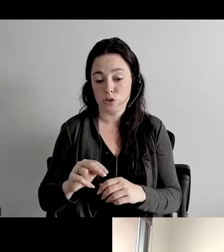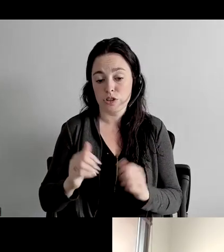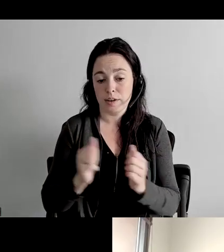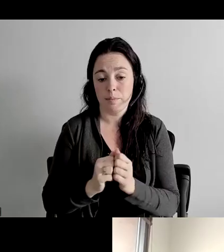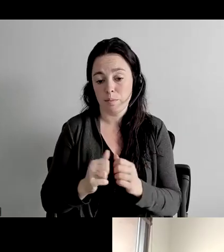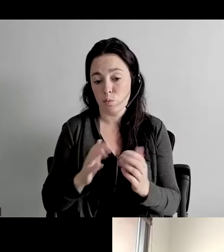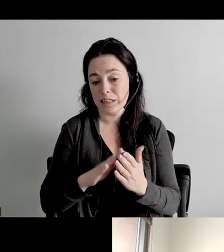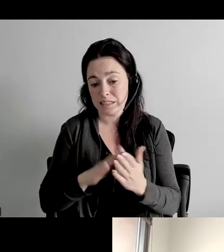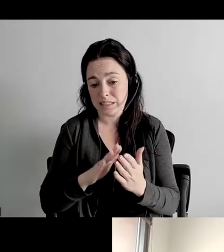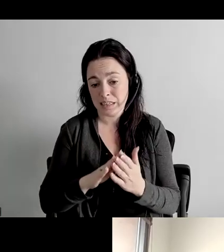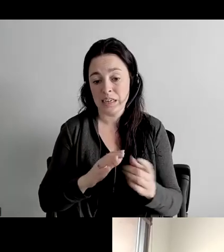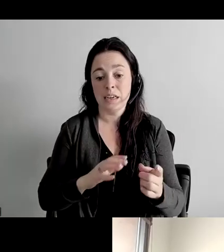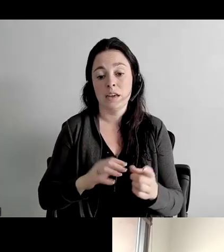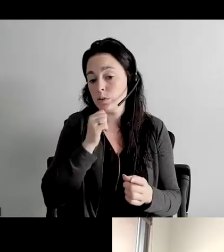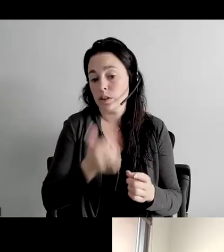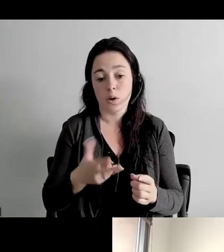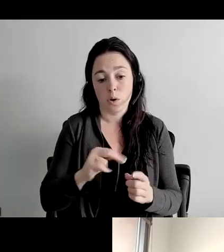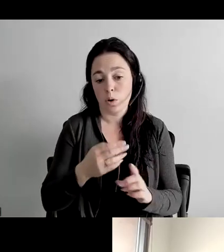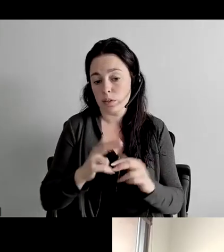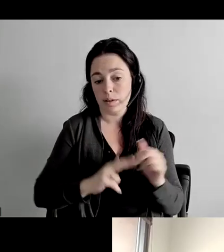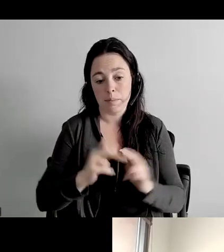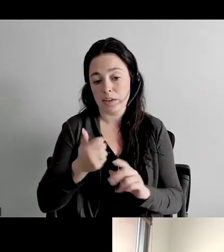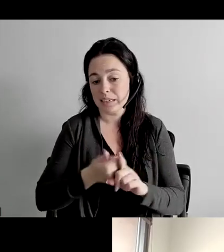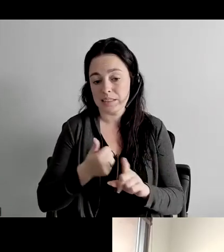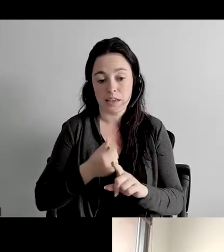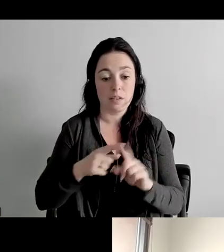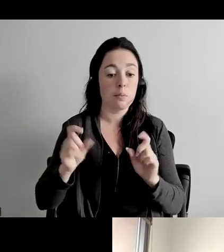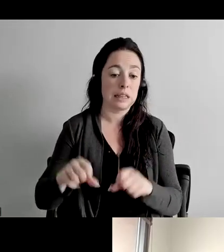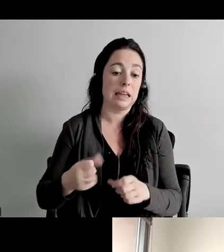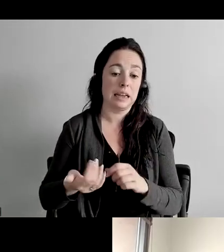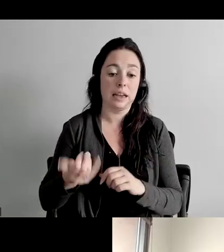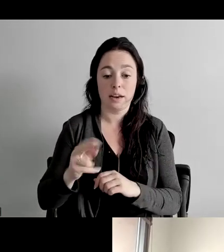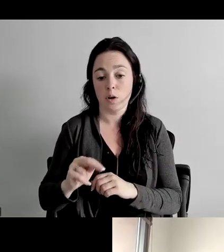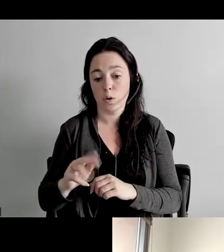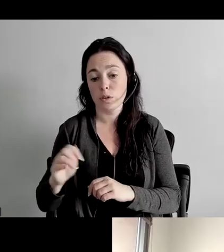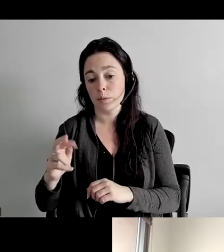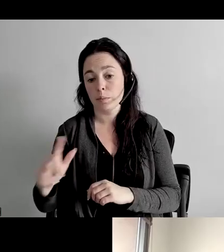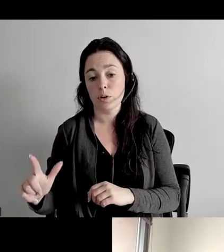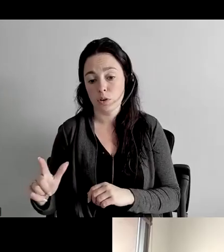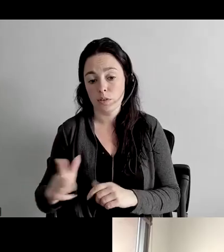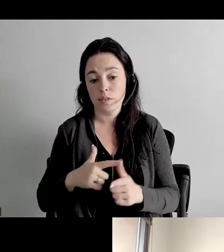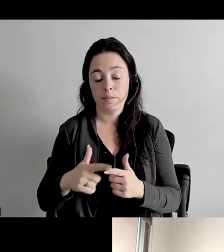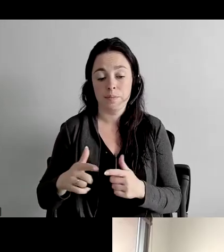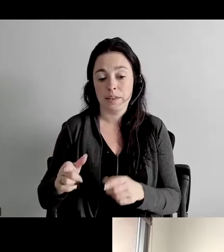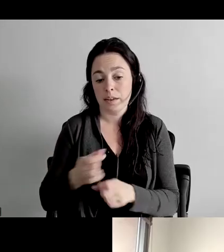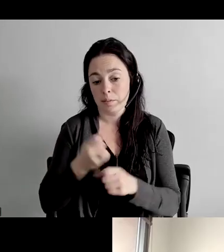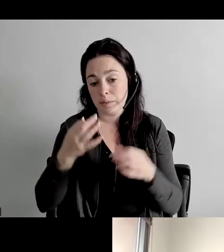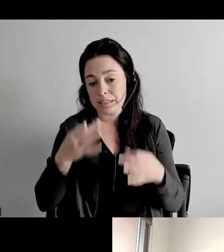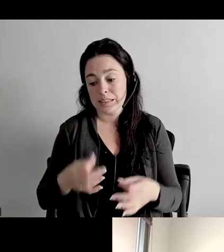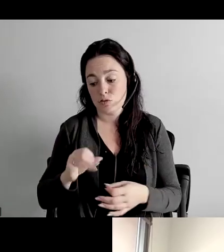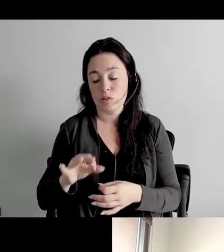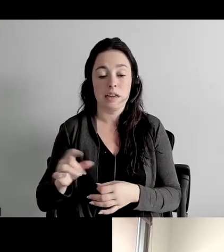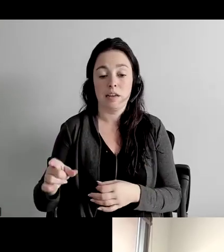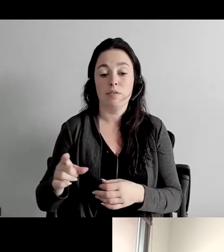city, where the city won't own the building itself, but the city would own the mural, and be able to decide whether or not the mural